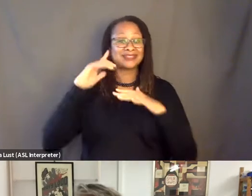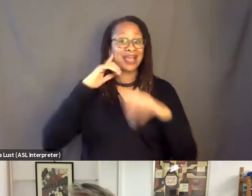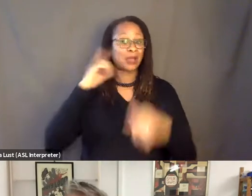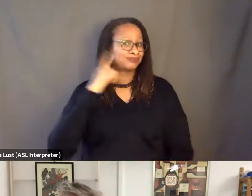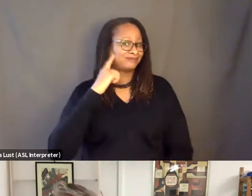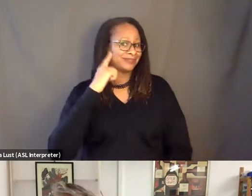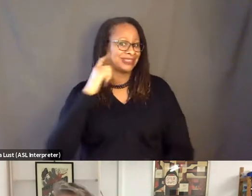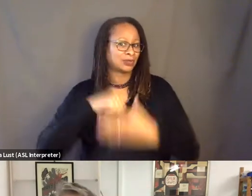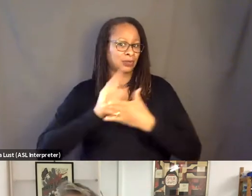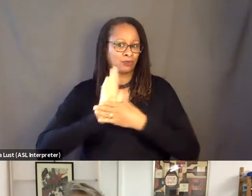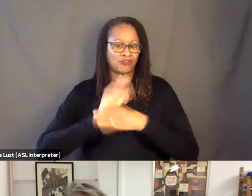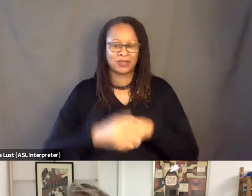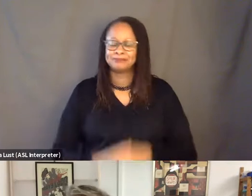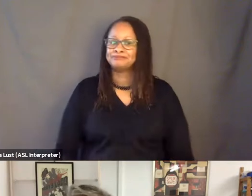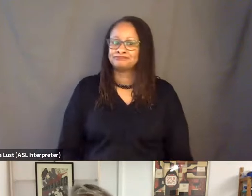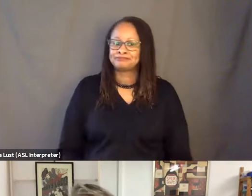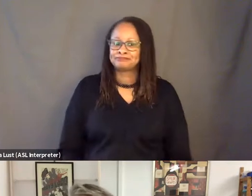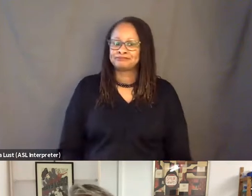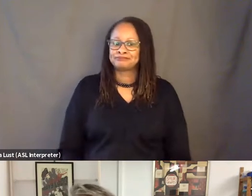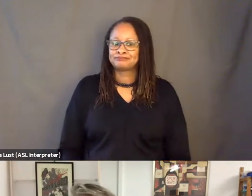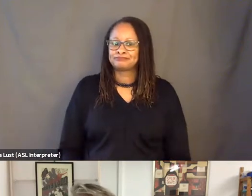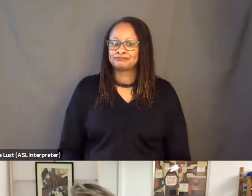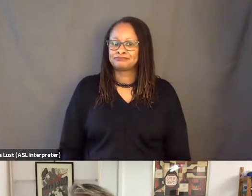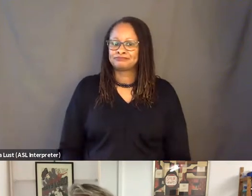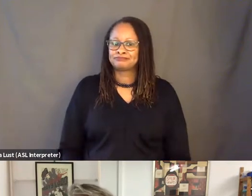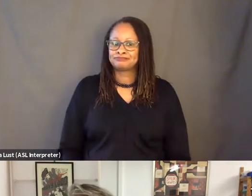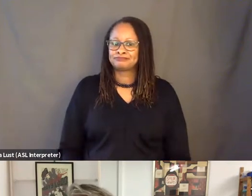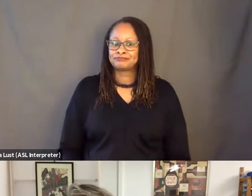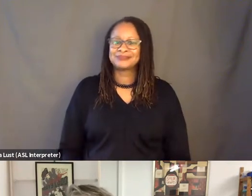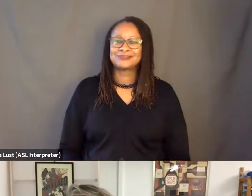think you, given that you haven't got a lot of